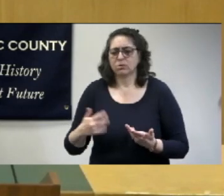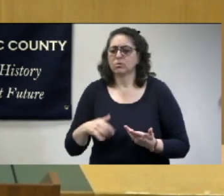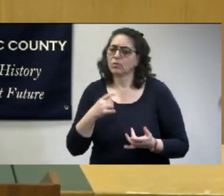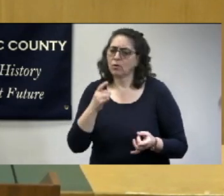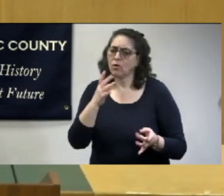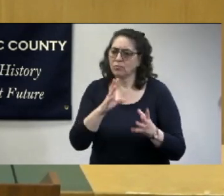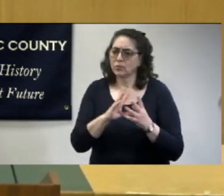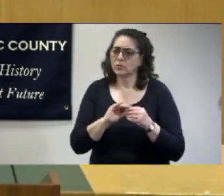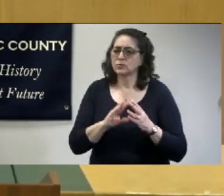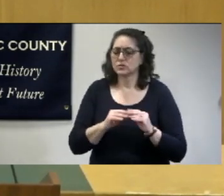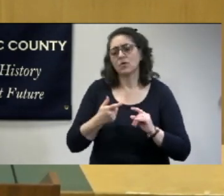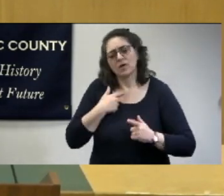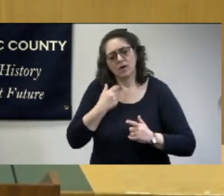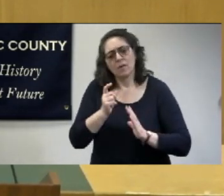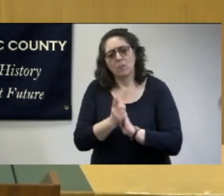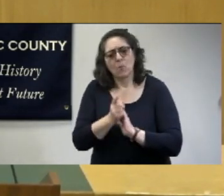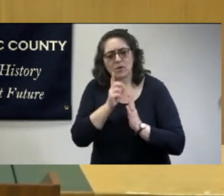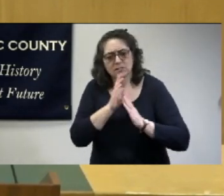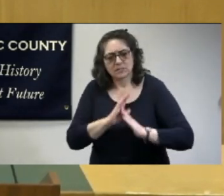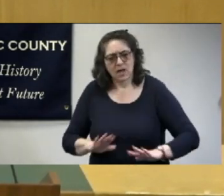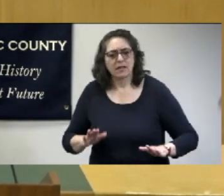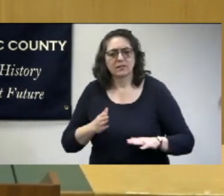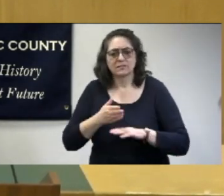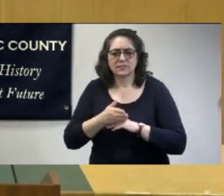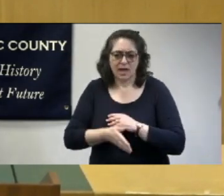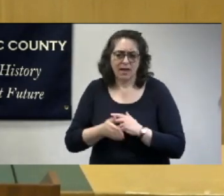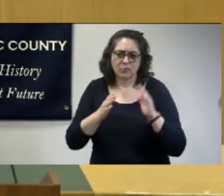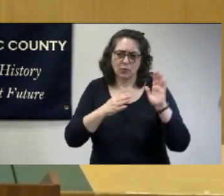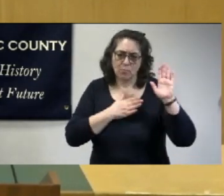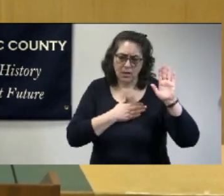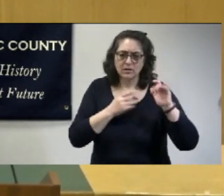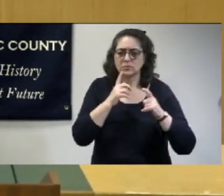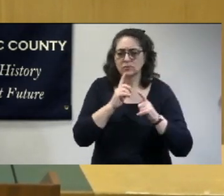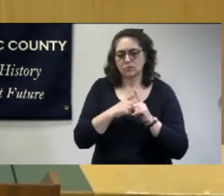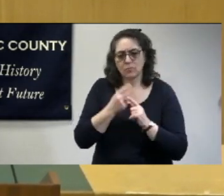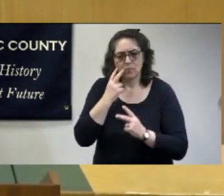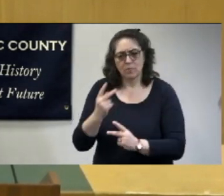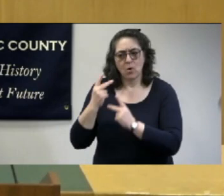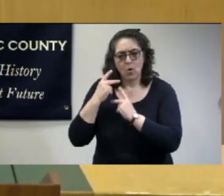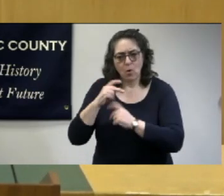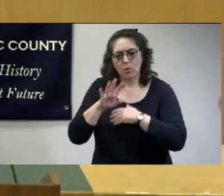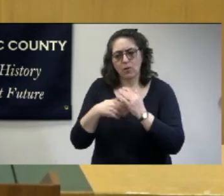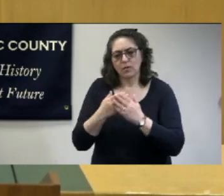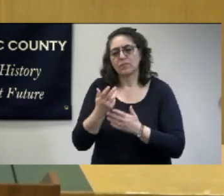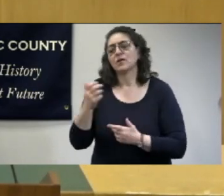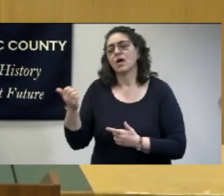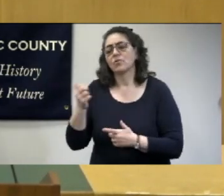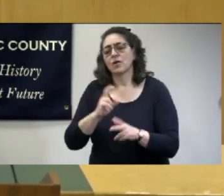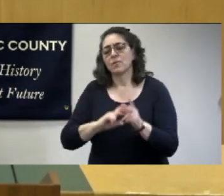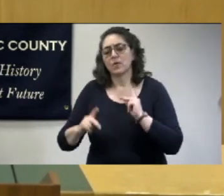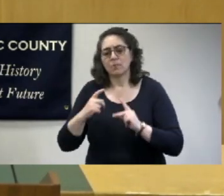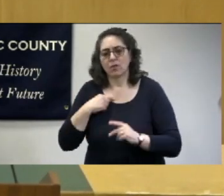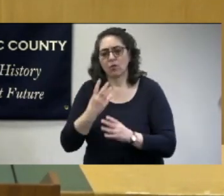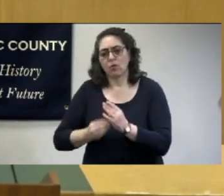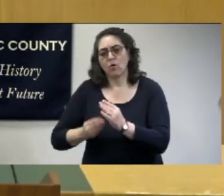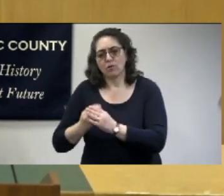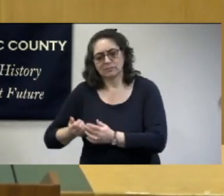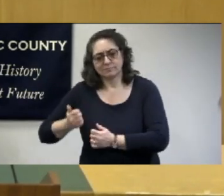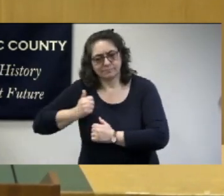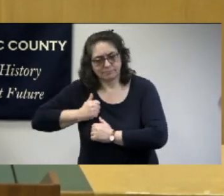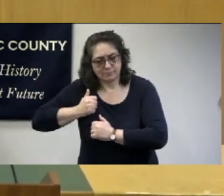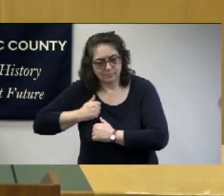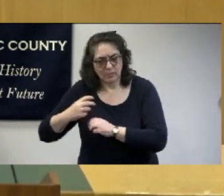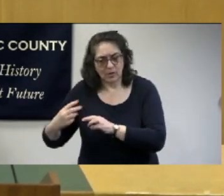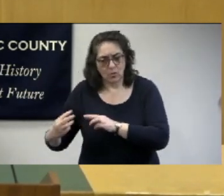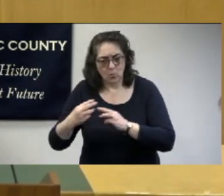Allegiance, please remain standing for a moment of silence to remember them as well as all the others that we've lost in the military